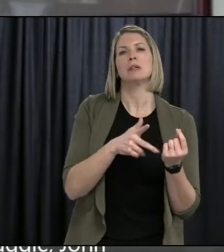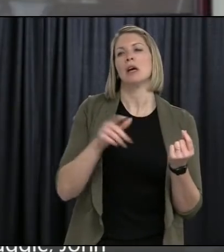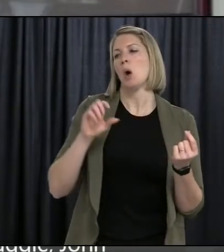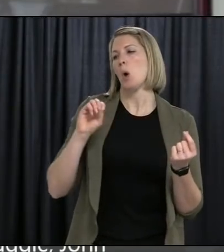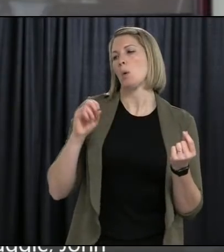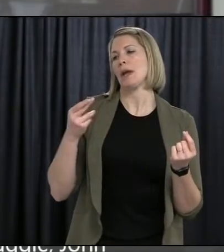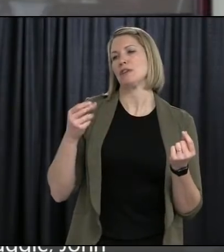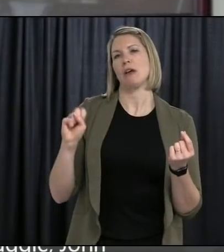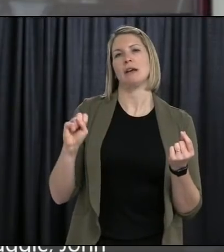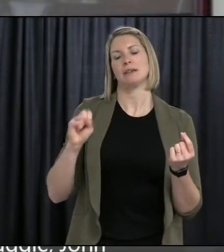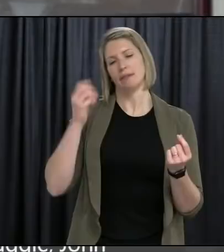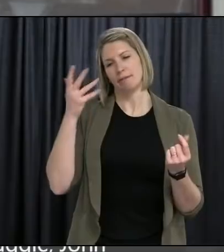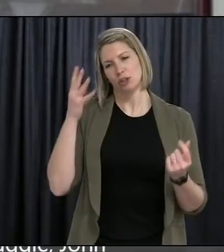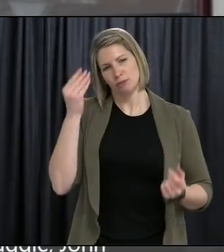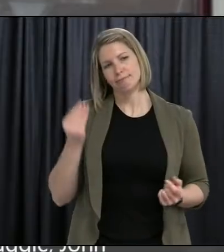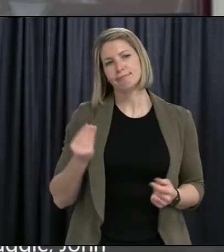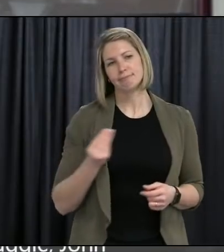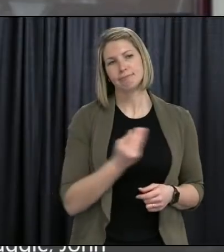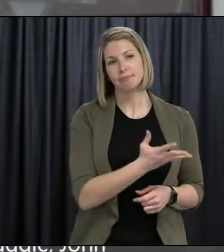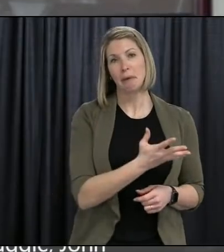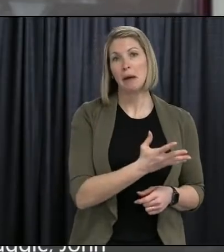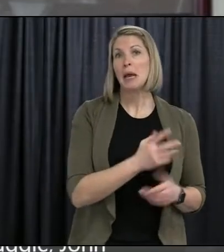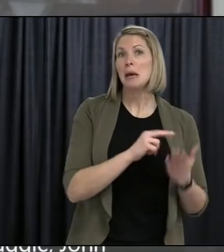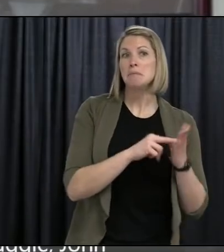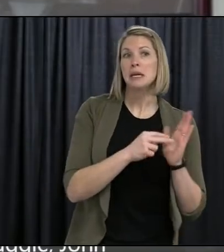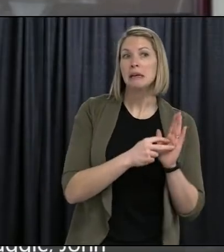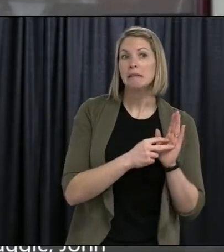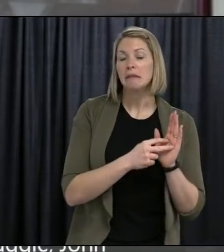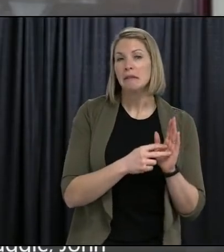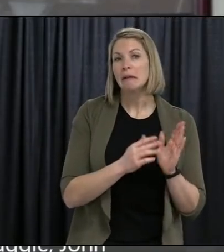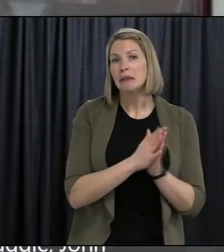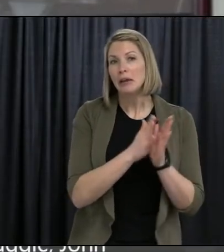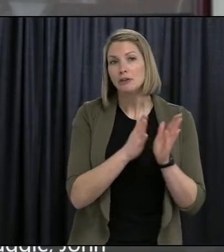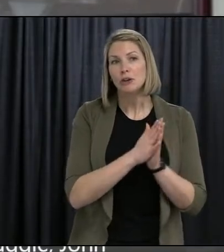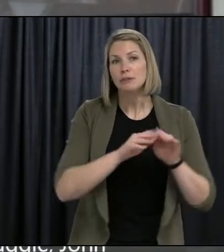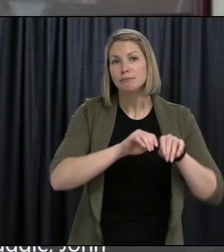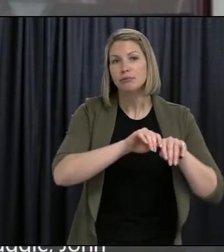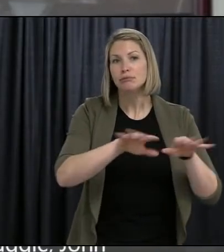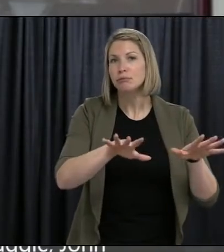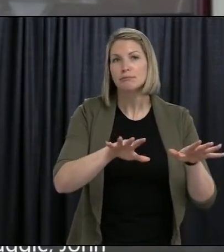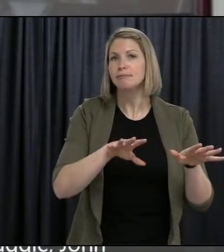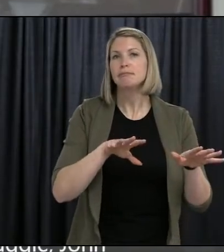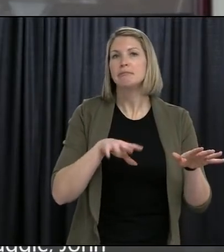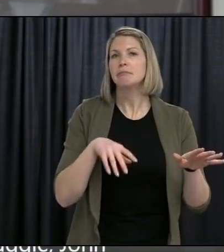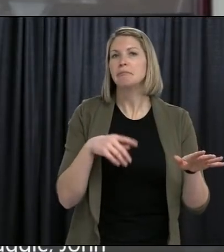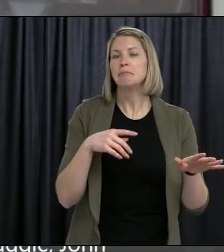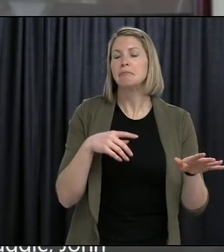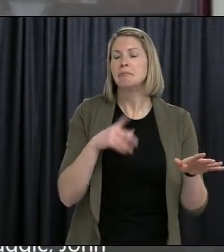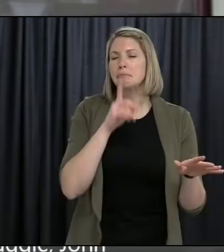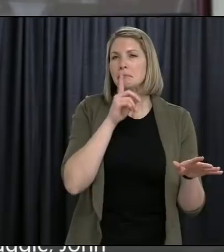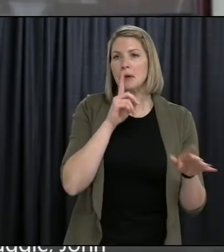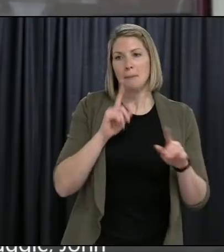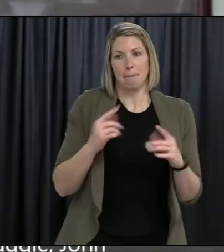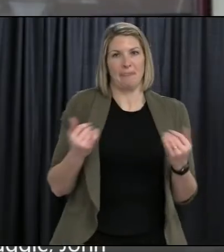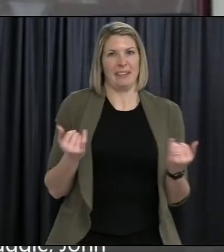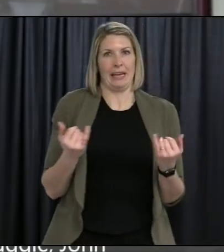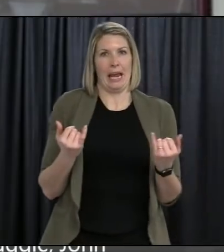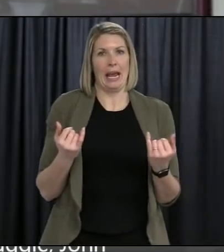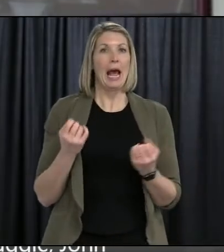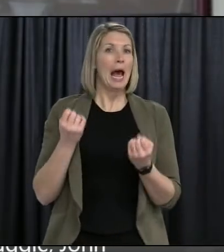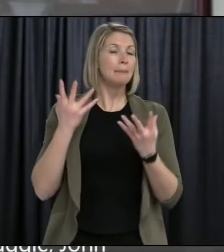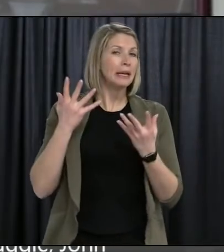delivery or patient risk. But I can certainly get the numbers from today as a snapshot for